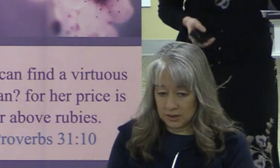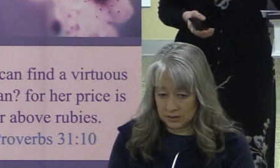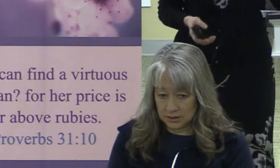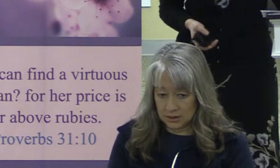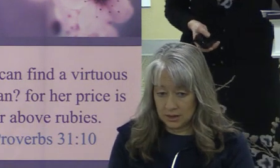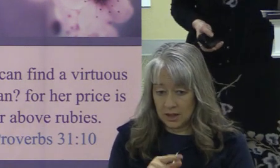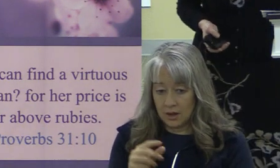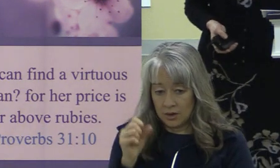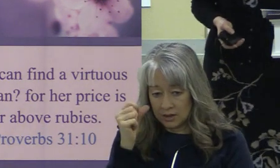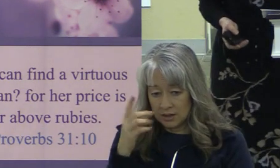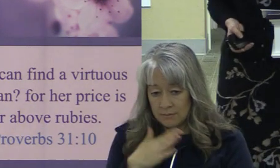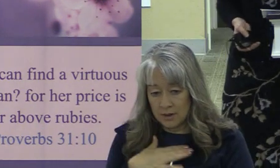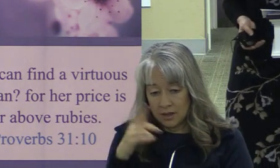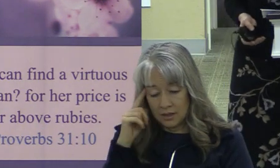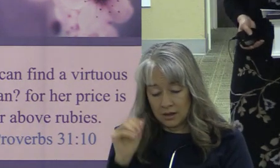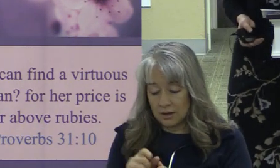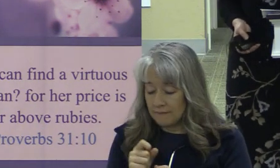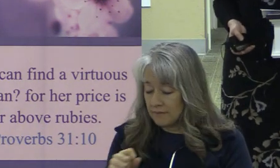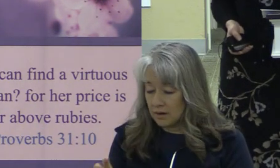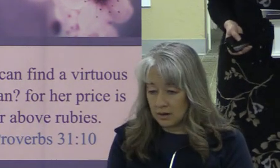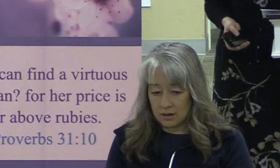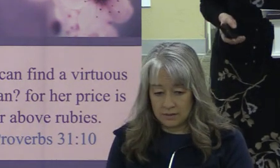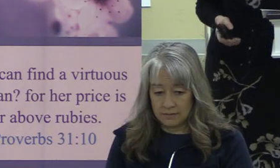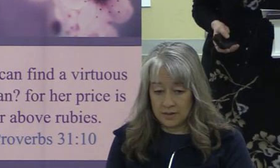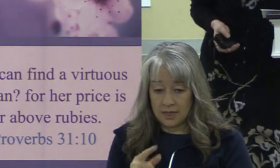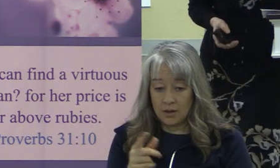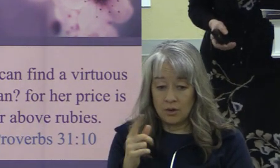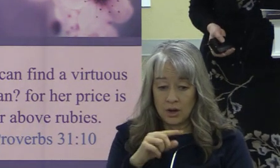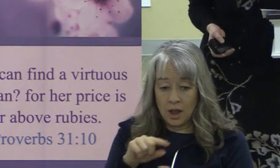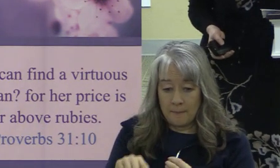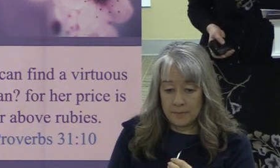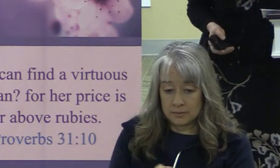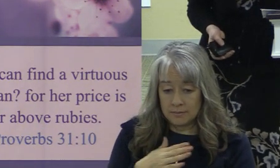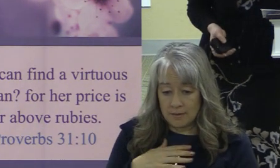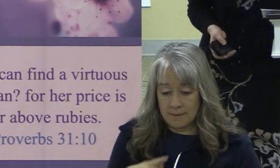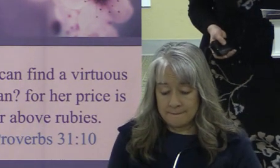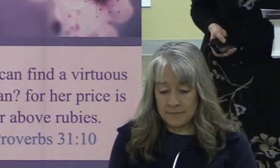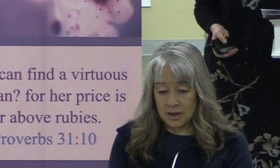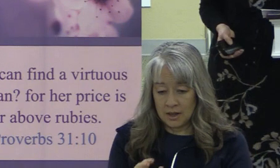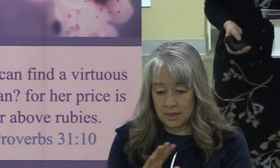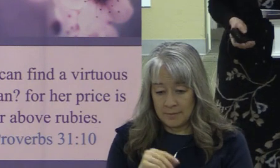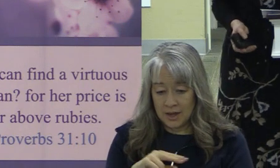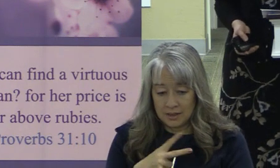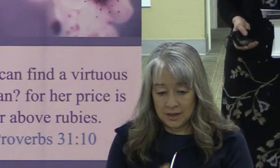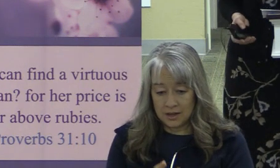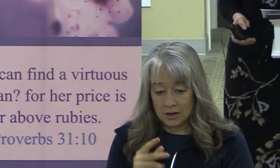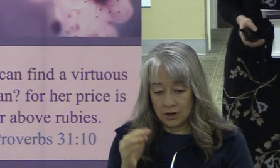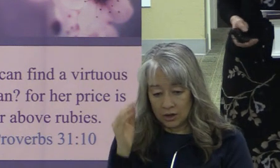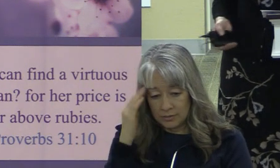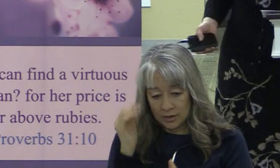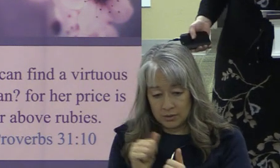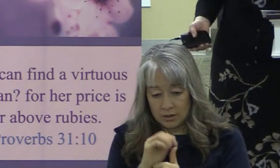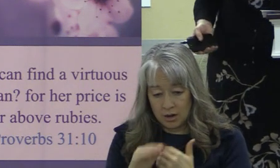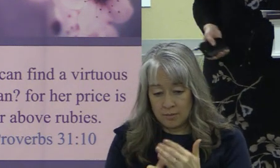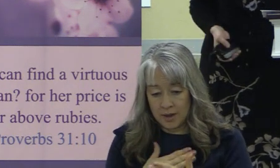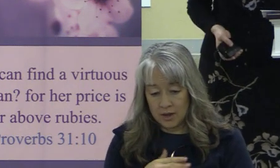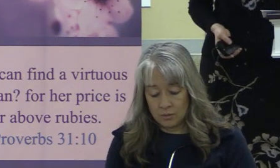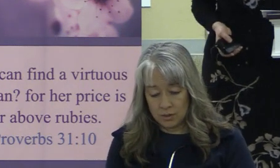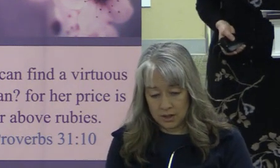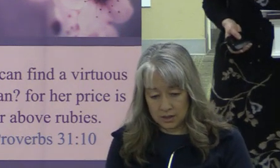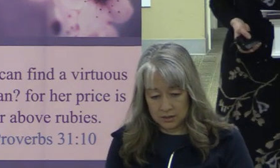uprising. Thou understandest my thought afar off. Thou compassest my path and my lying down, and are acquainted with all my